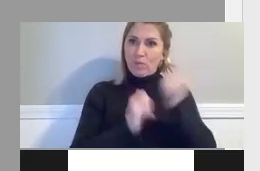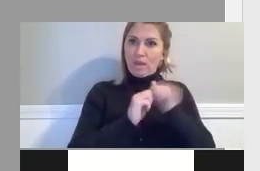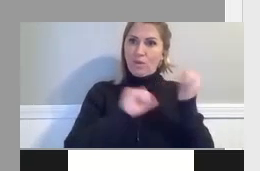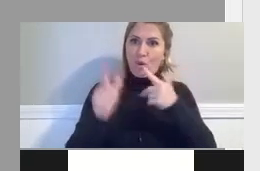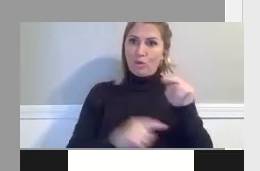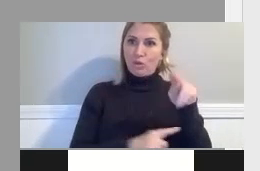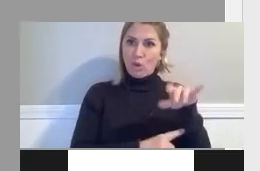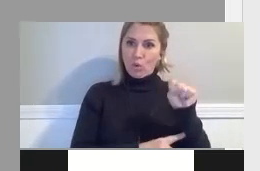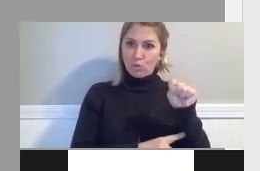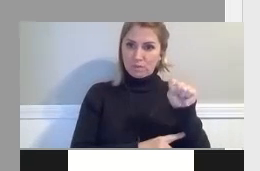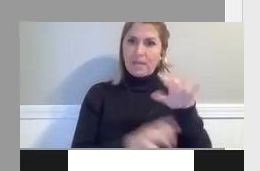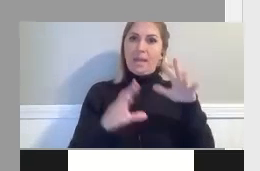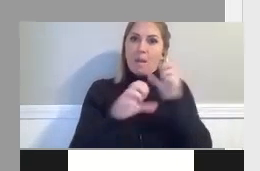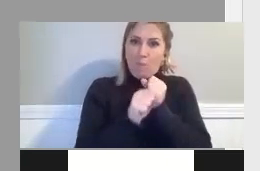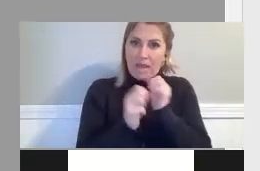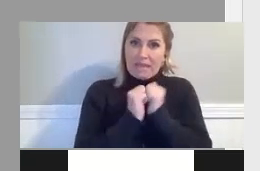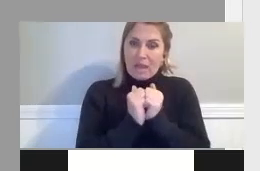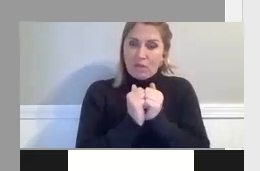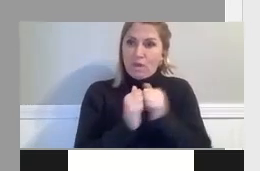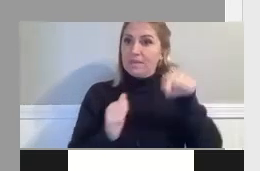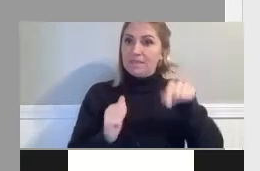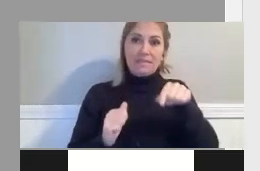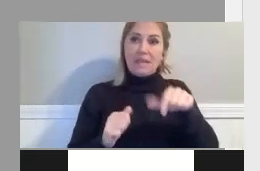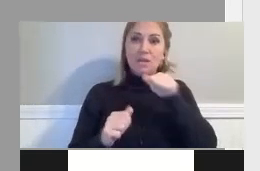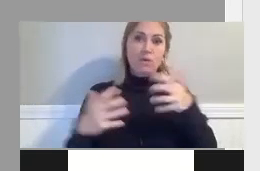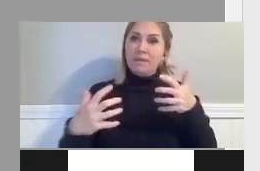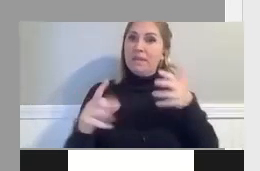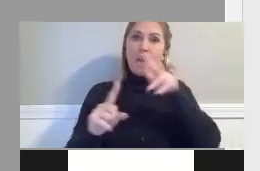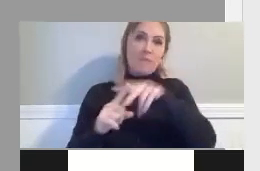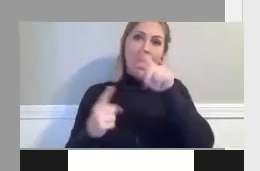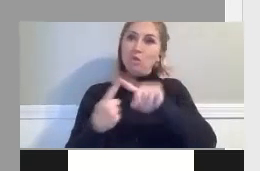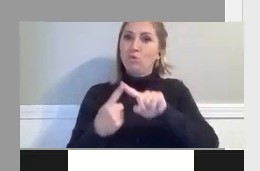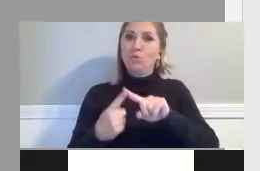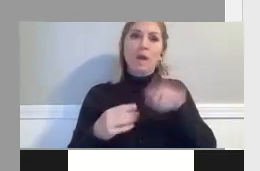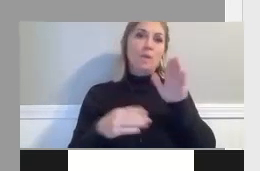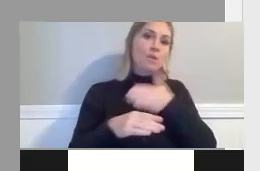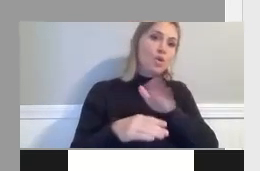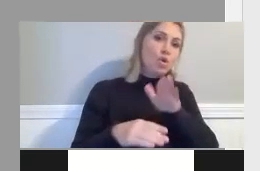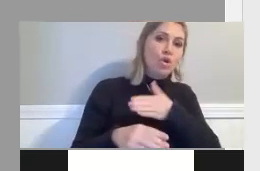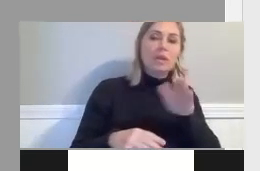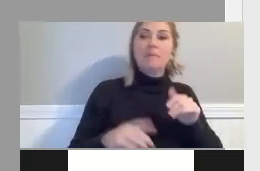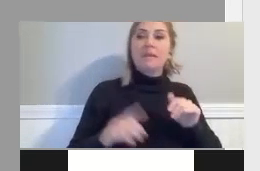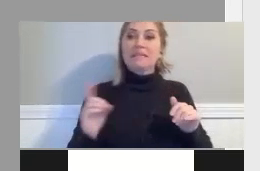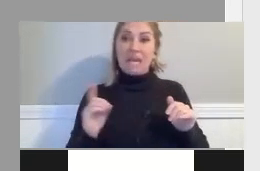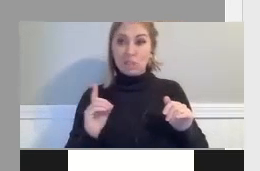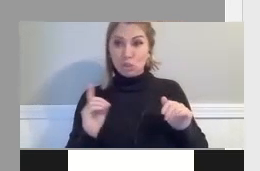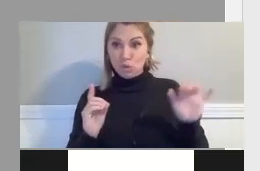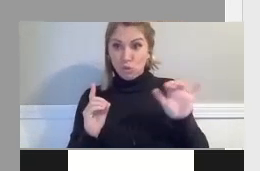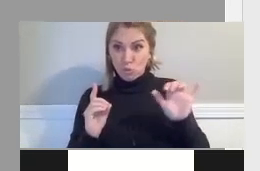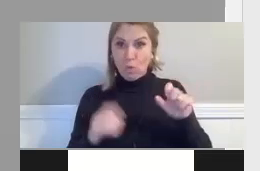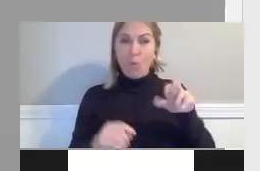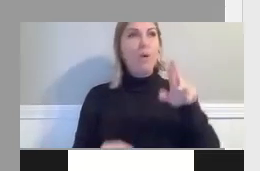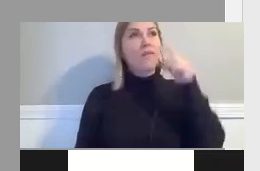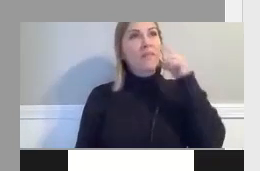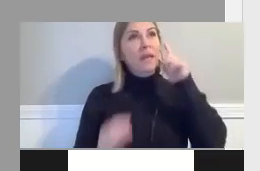notes compressed together. Now, this doesn't only apply to music. You can imagine that this applies to text as well. Or you can think